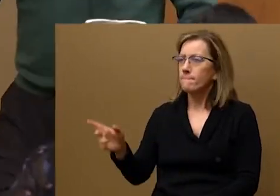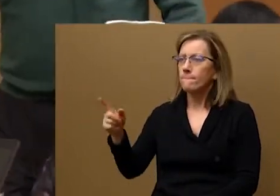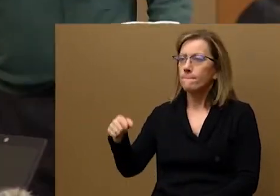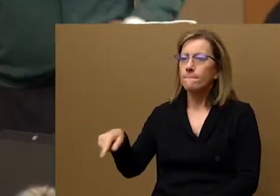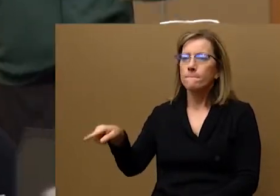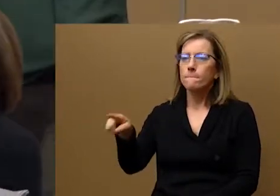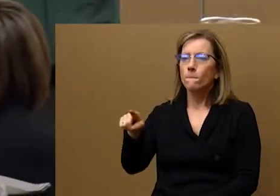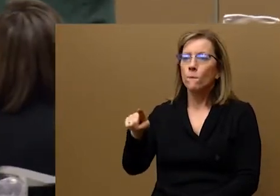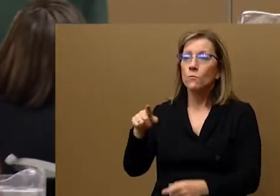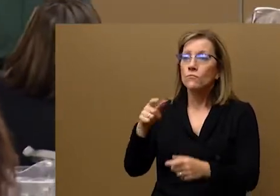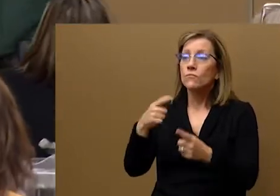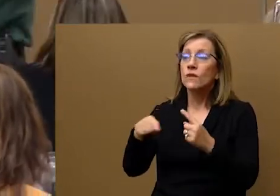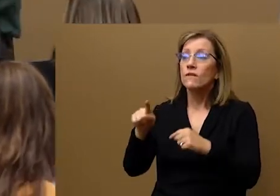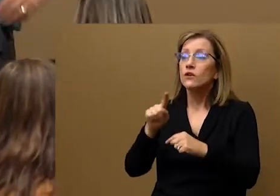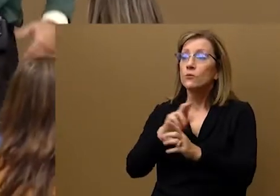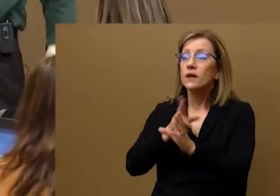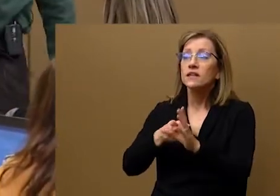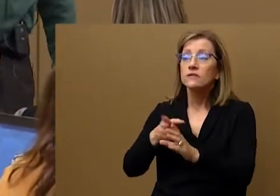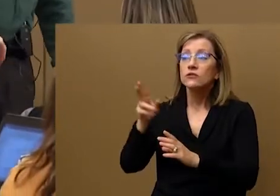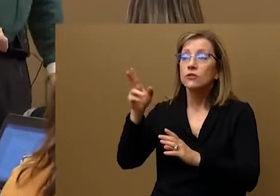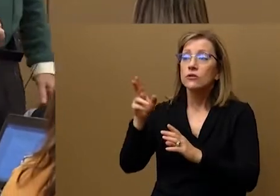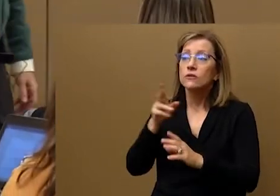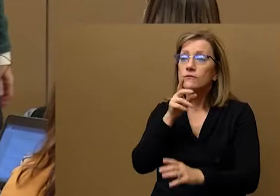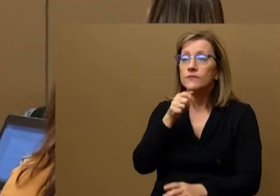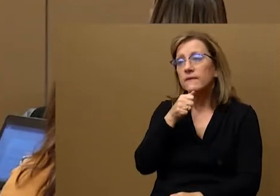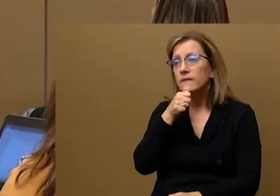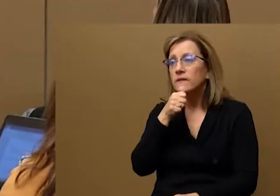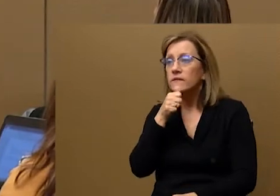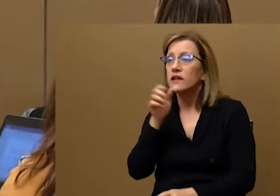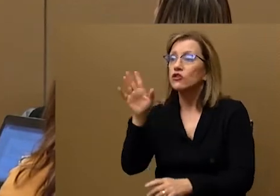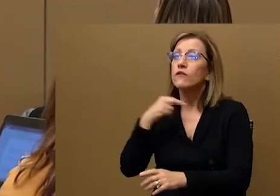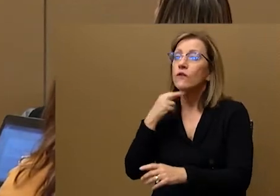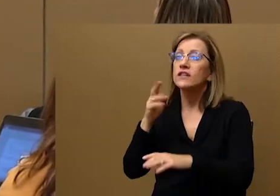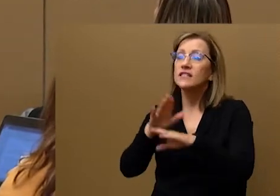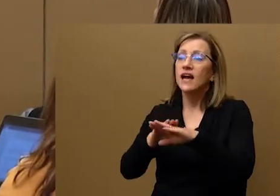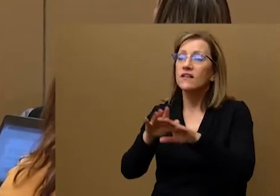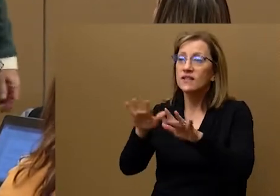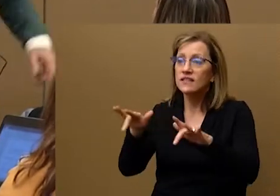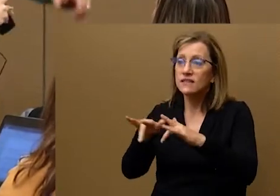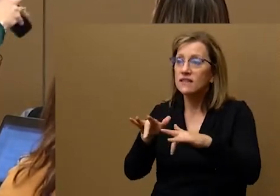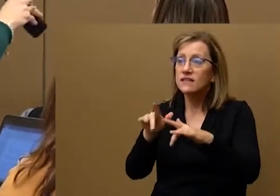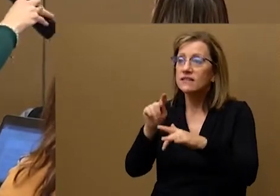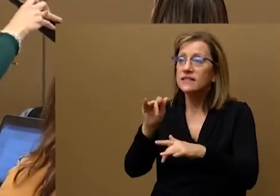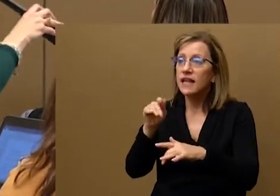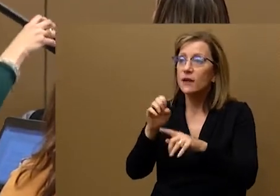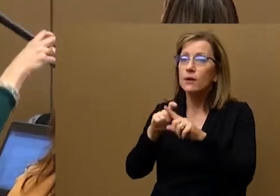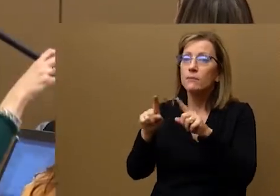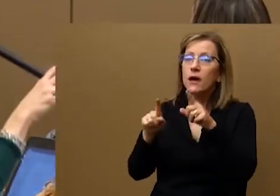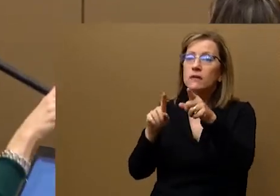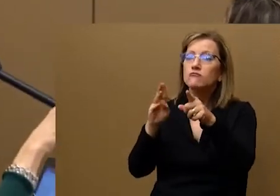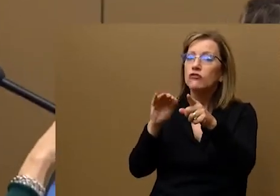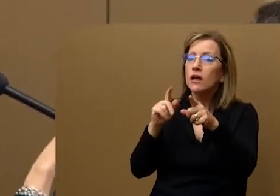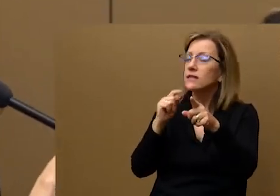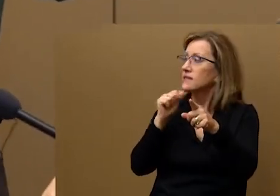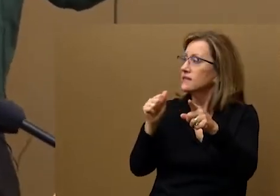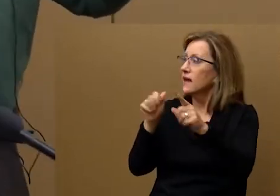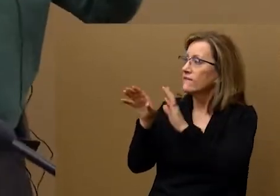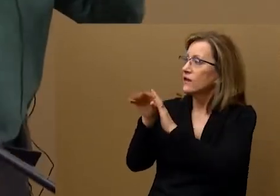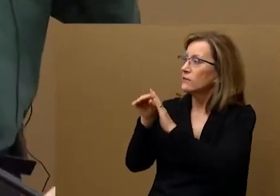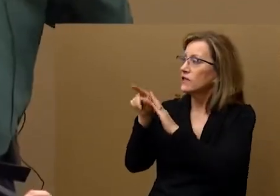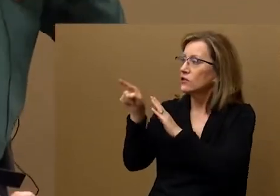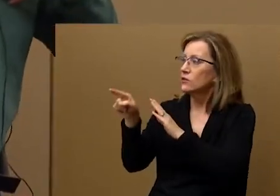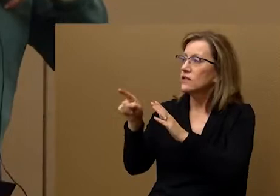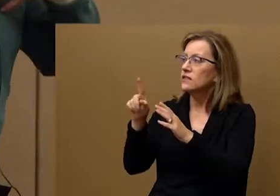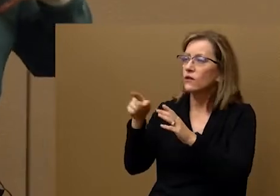By the way, anyone who participates, your voice, if you speak, will be on the tape, but Brett is not filming you. He's